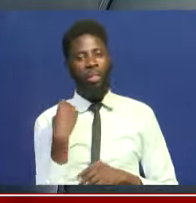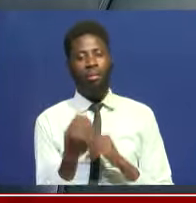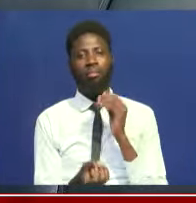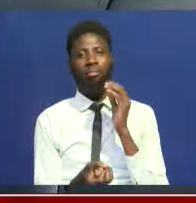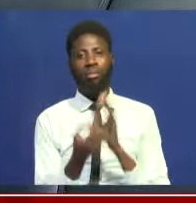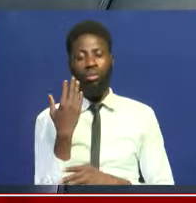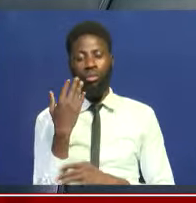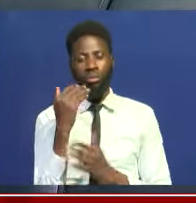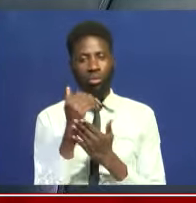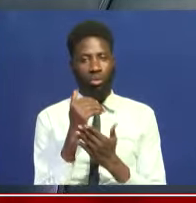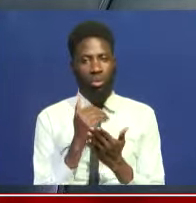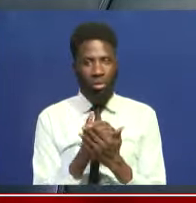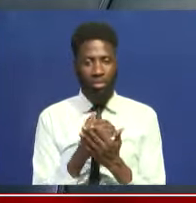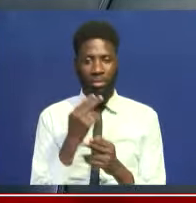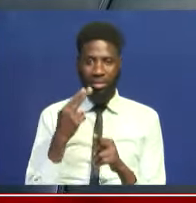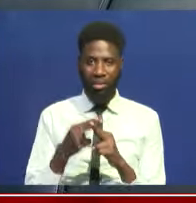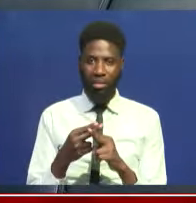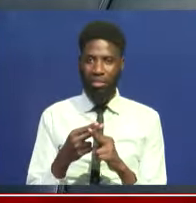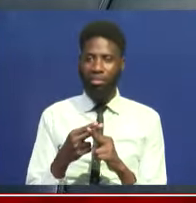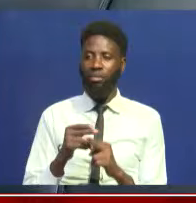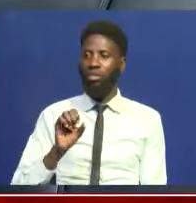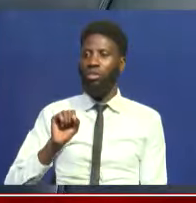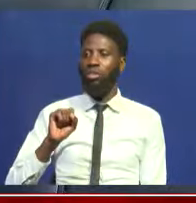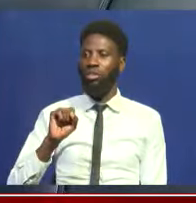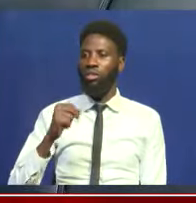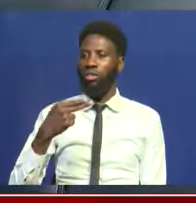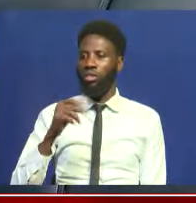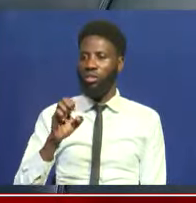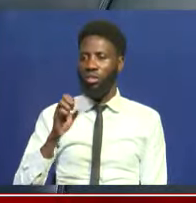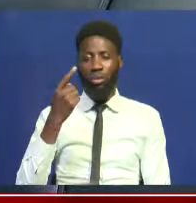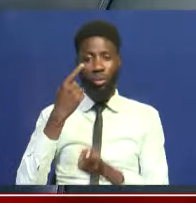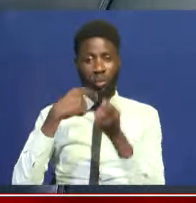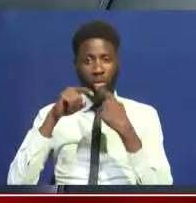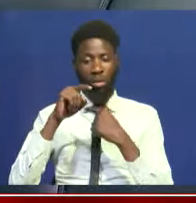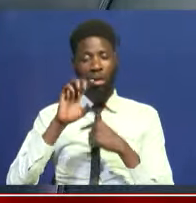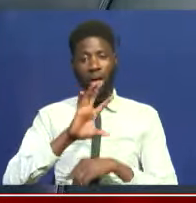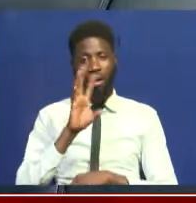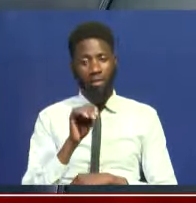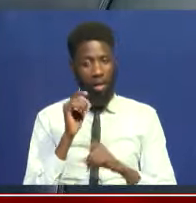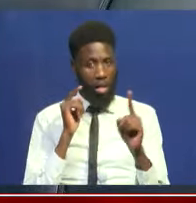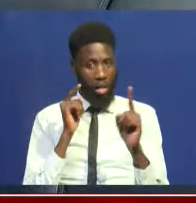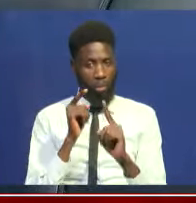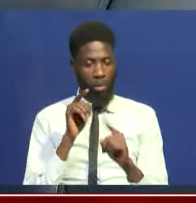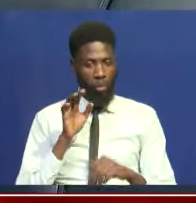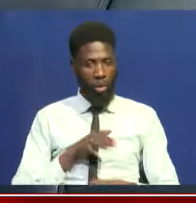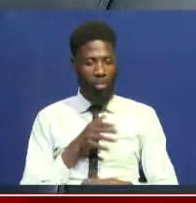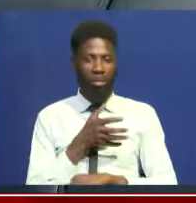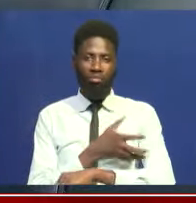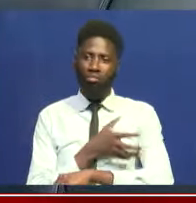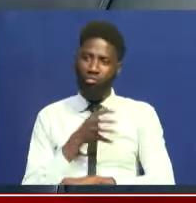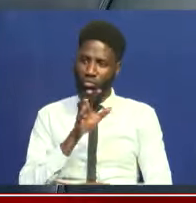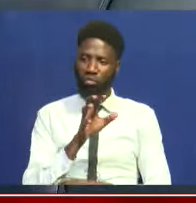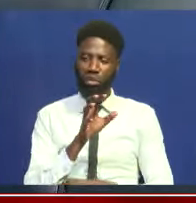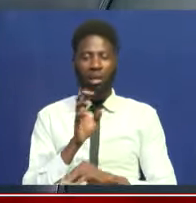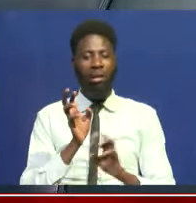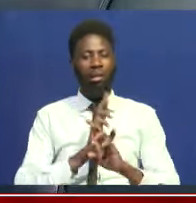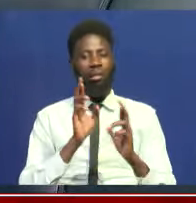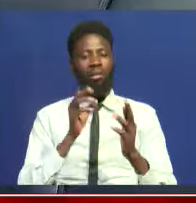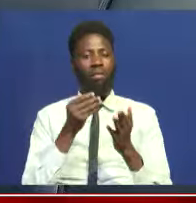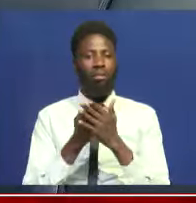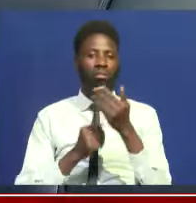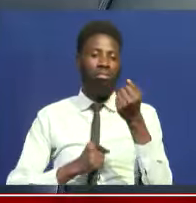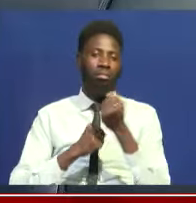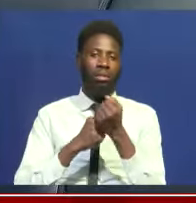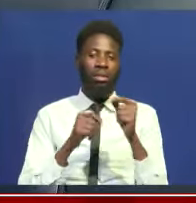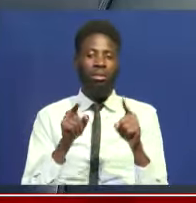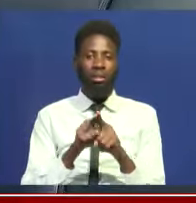She Wins Africa, and that is about capacity building the women, readying them for financing. It's also